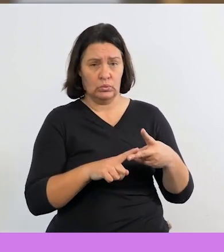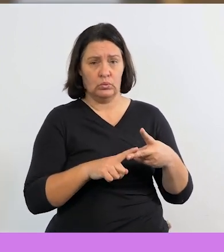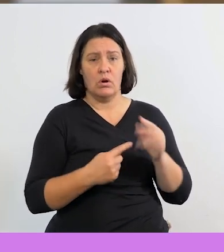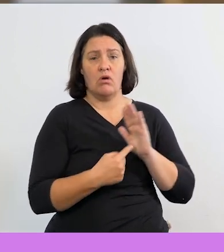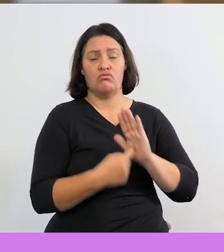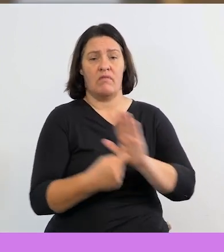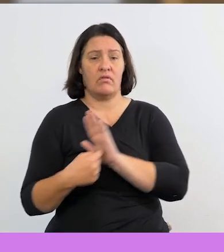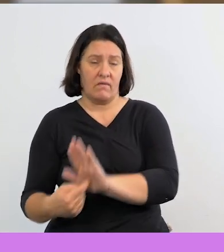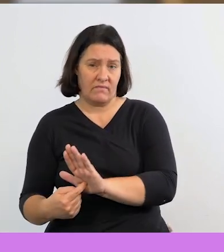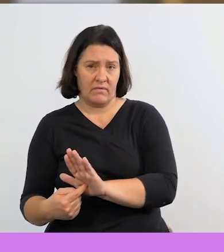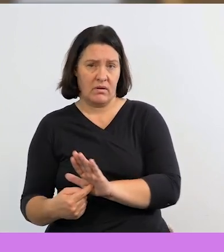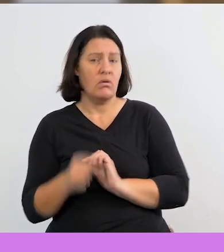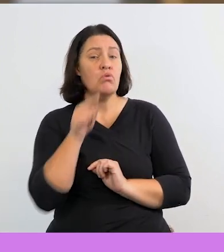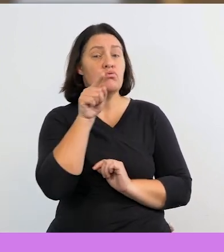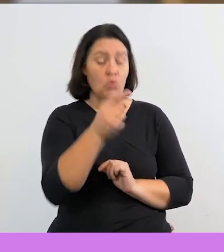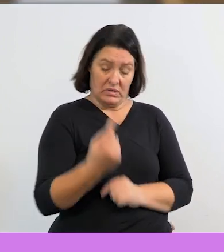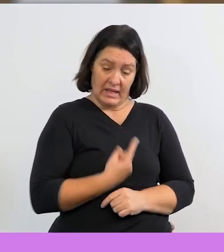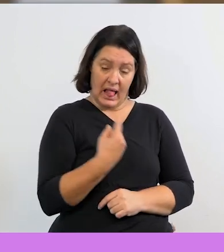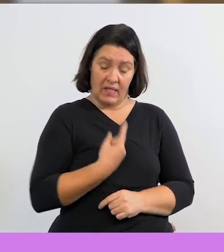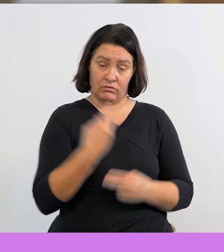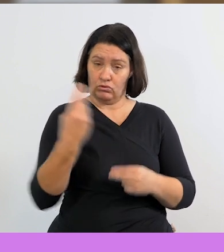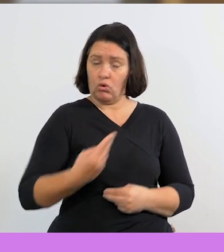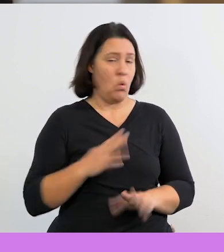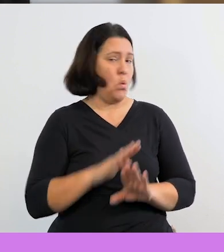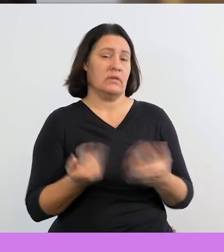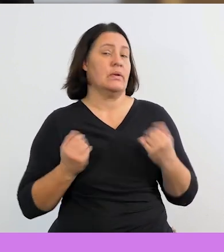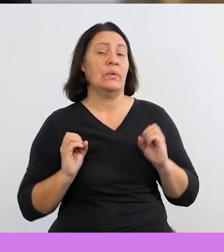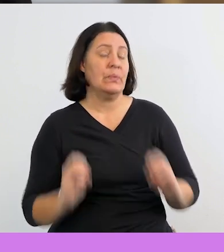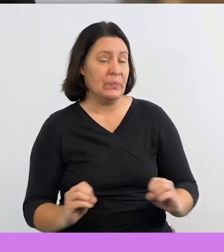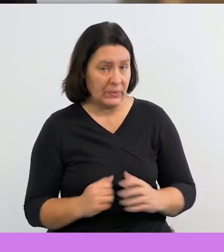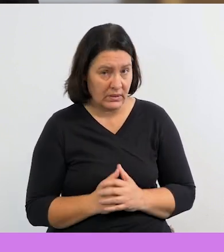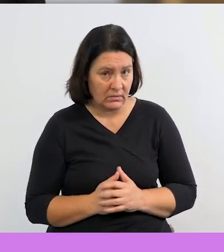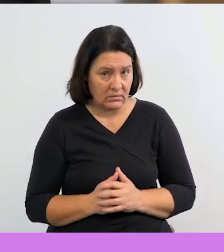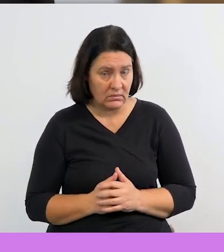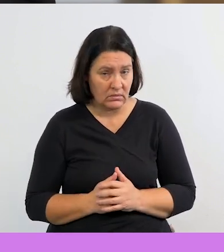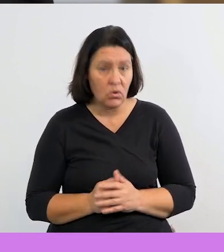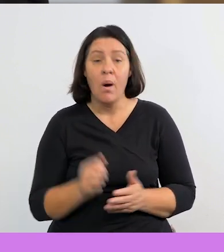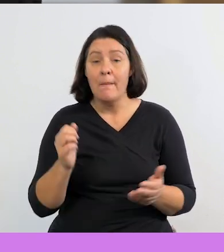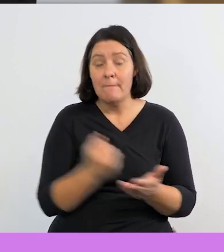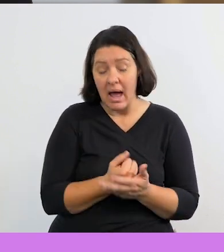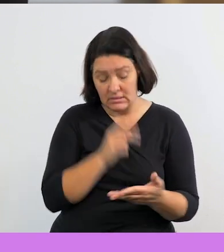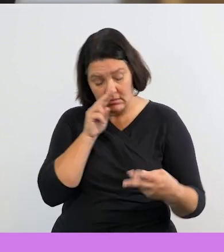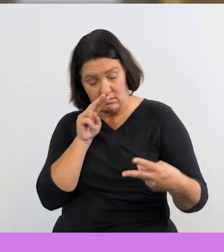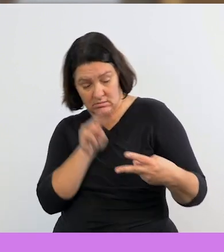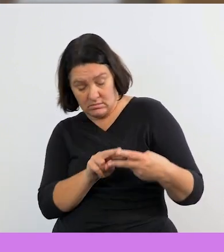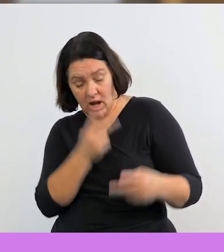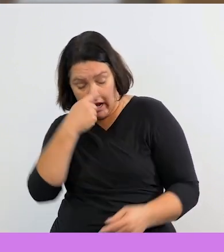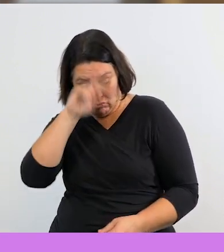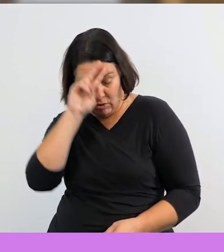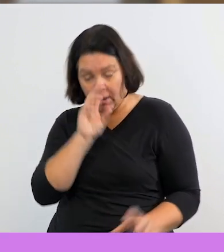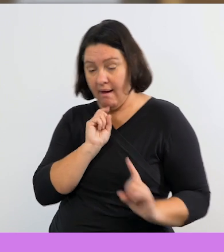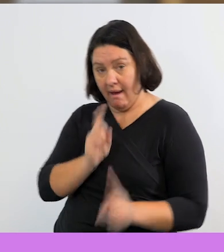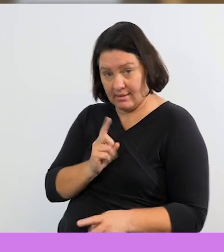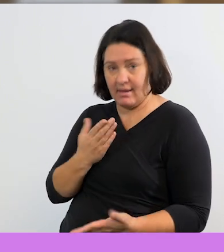types of graphs that you are not expected to draw. Okay, so please note, you must be able, however,